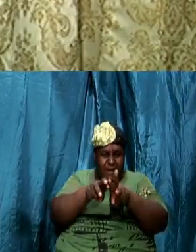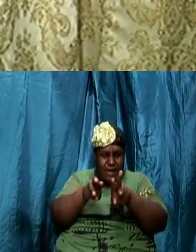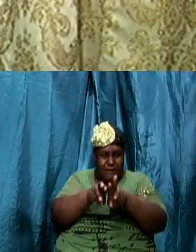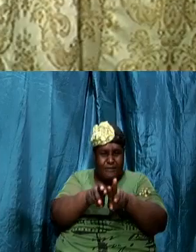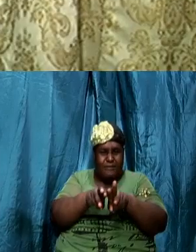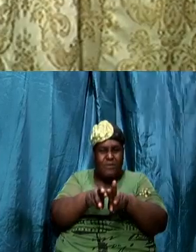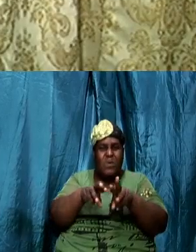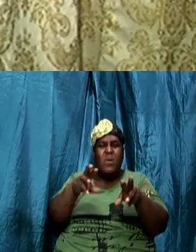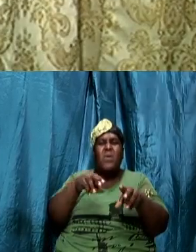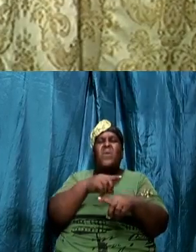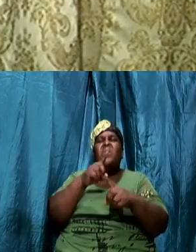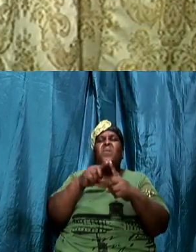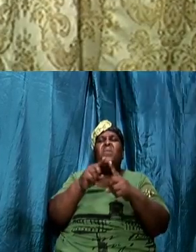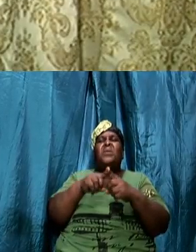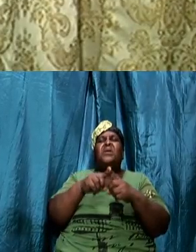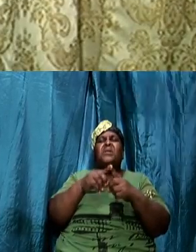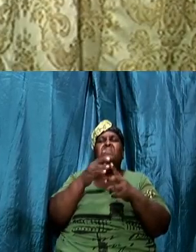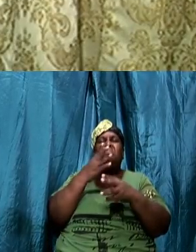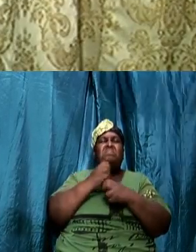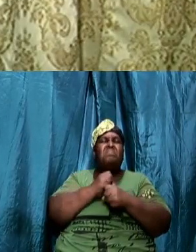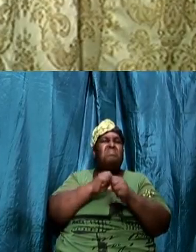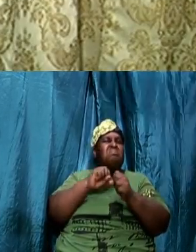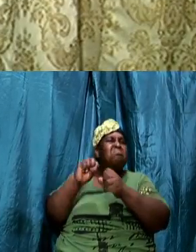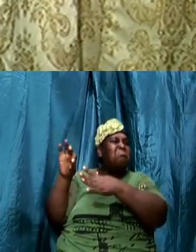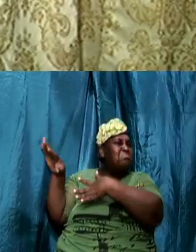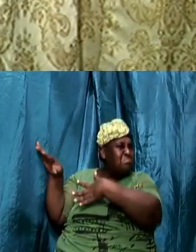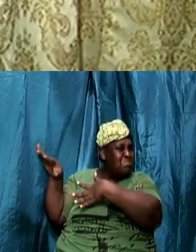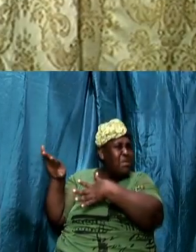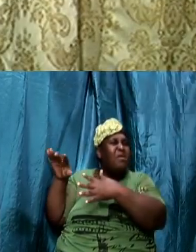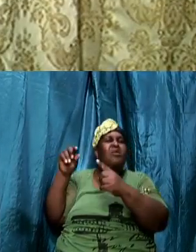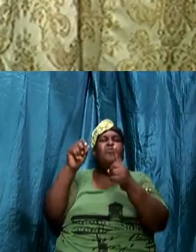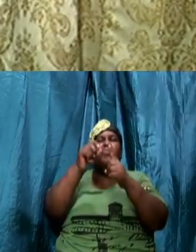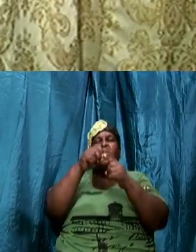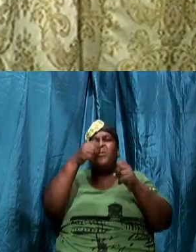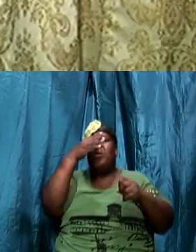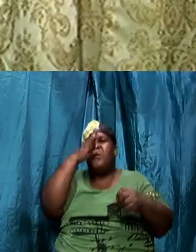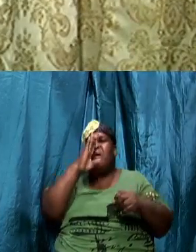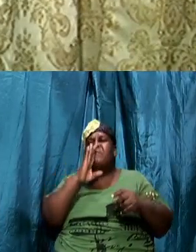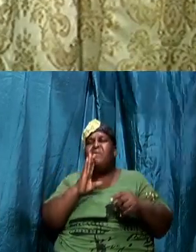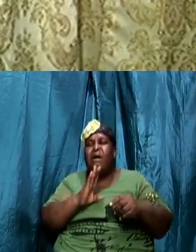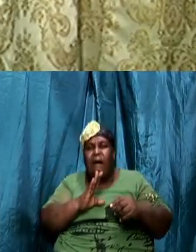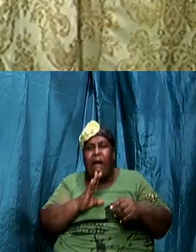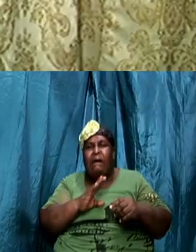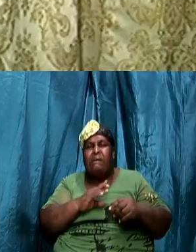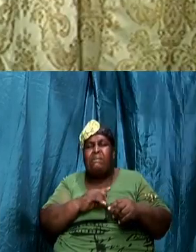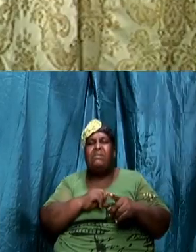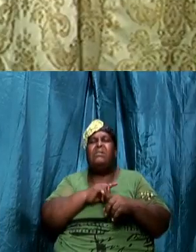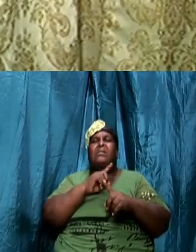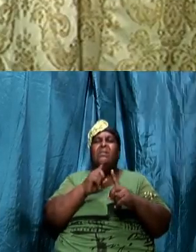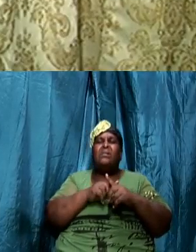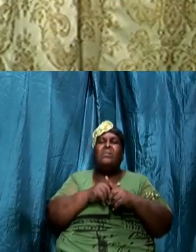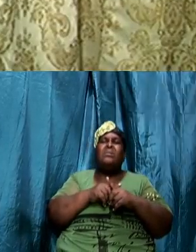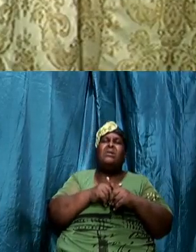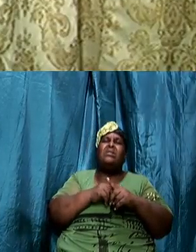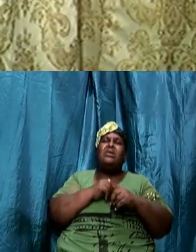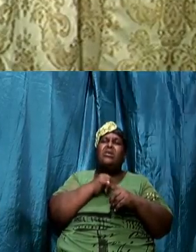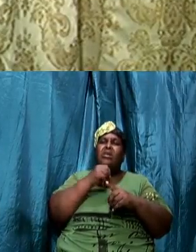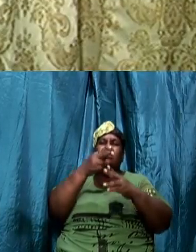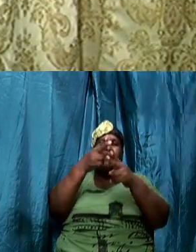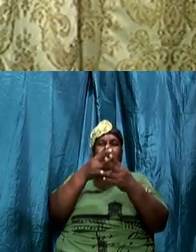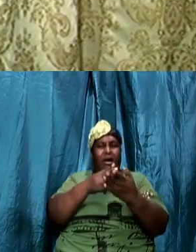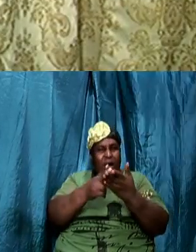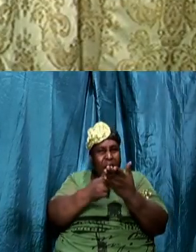the word of God, which is everything. The word tells us that we must pray. The